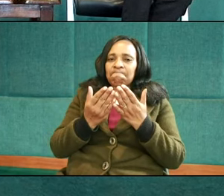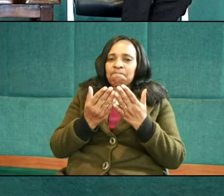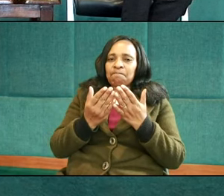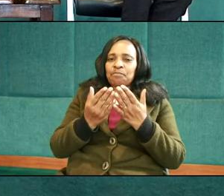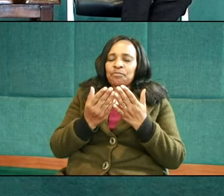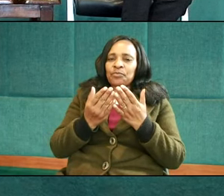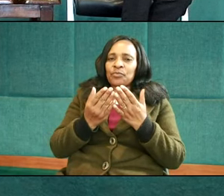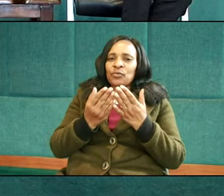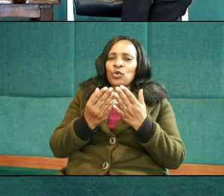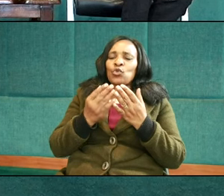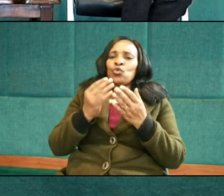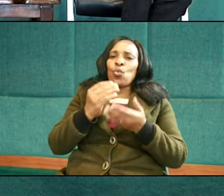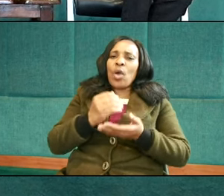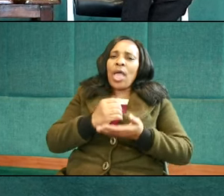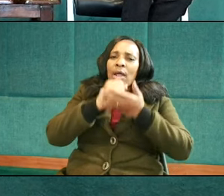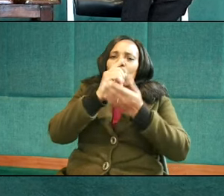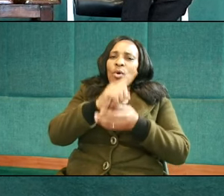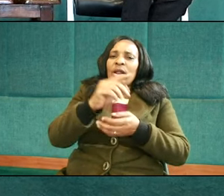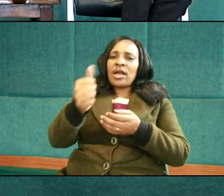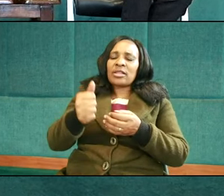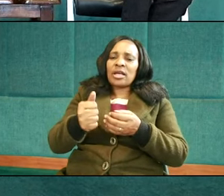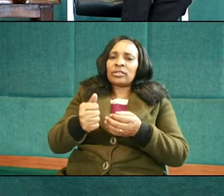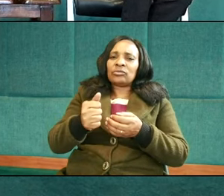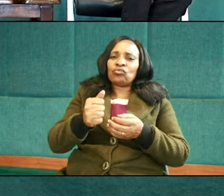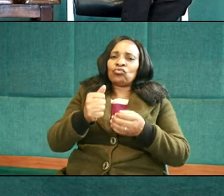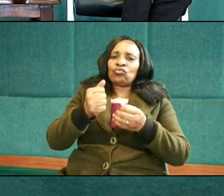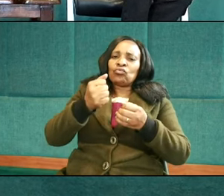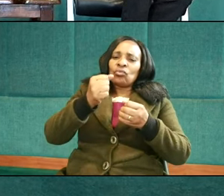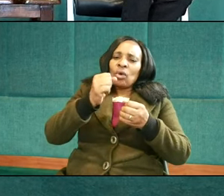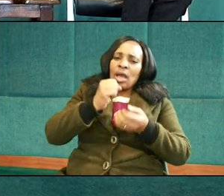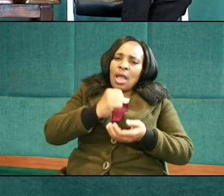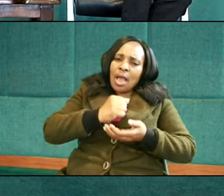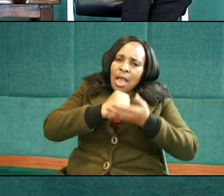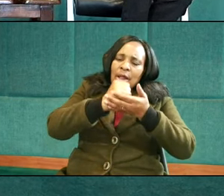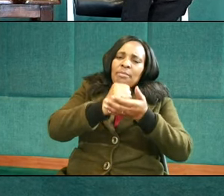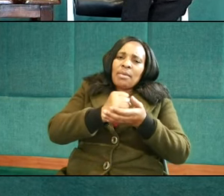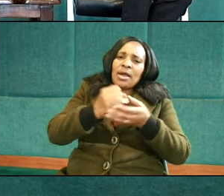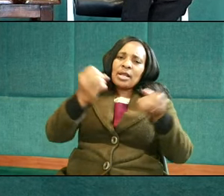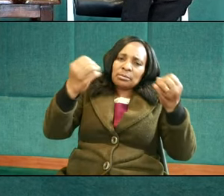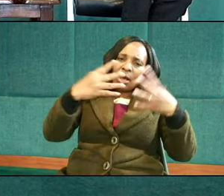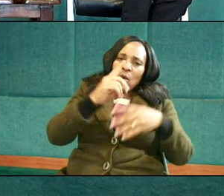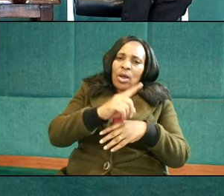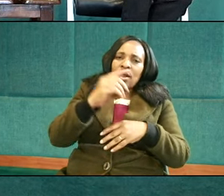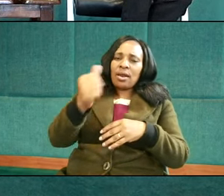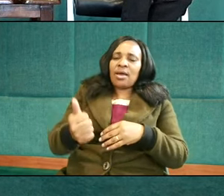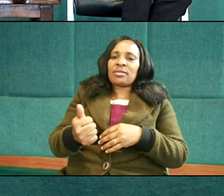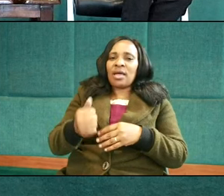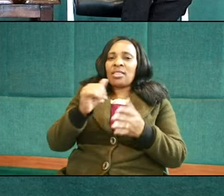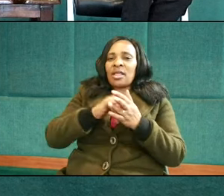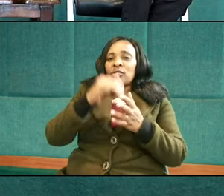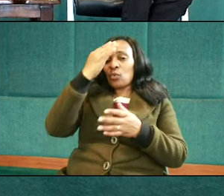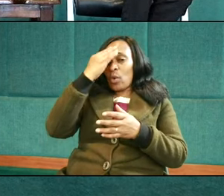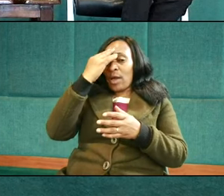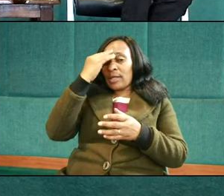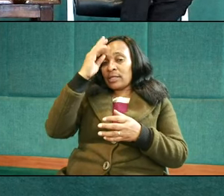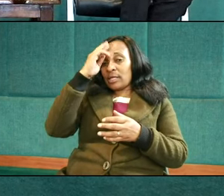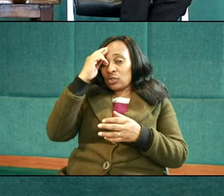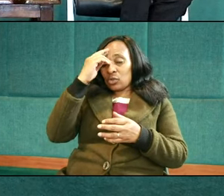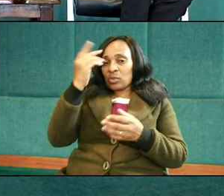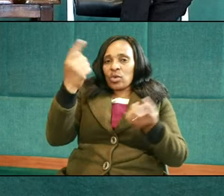to spur one another, to push one another towards good deeds. And that's one of the reasons we come to